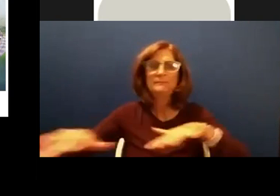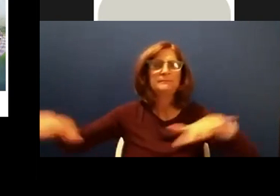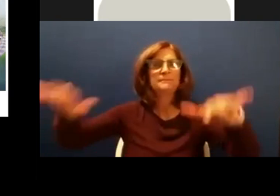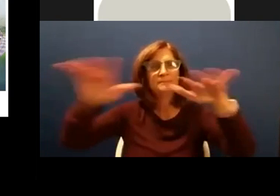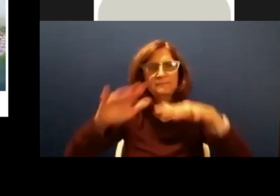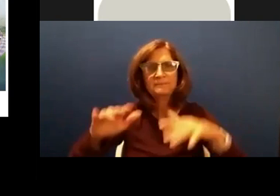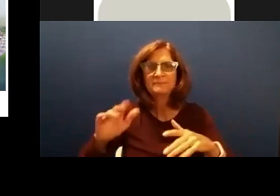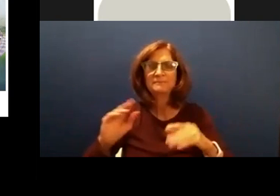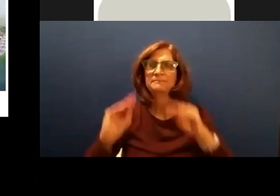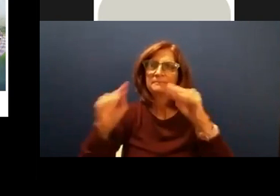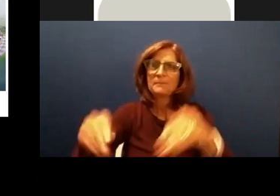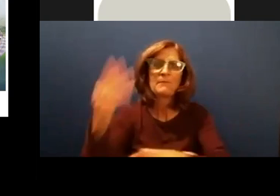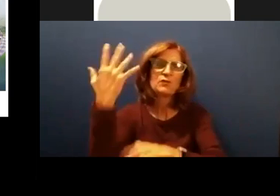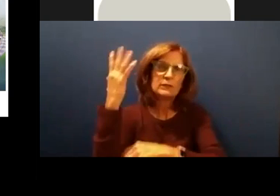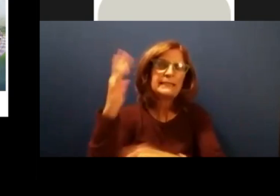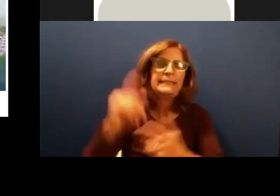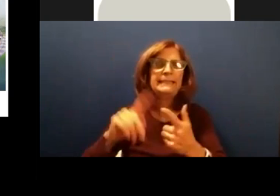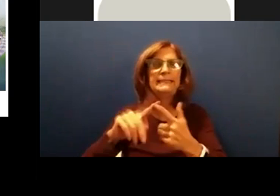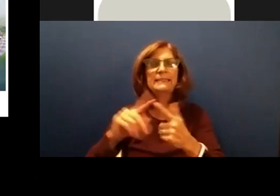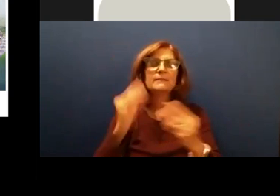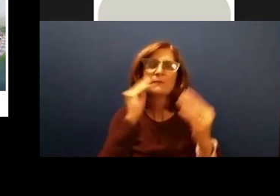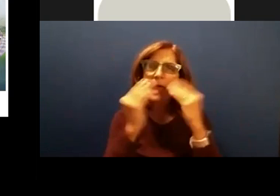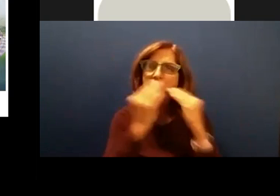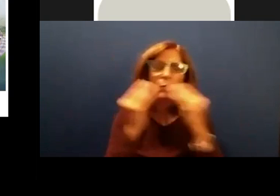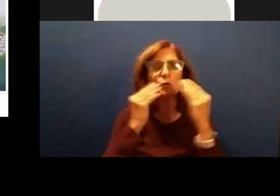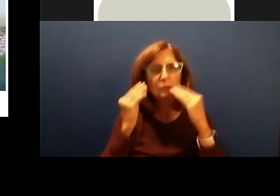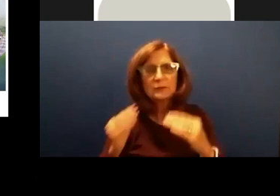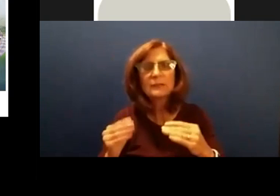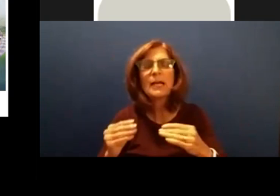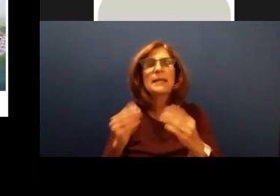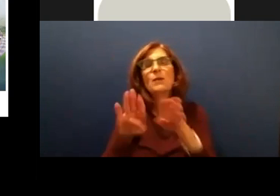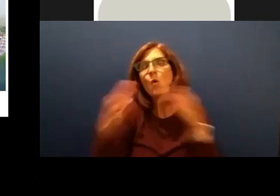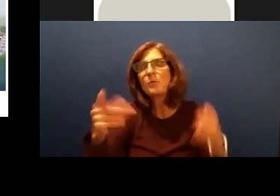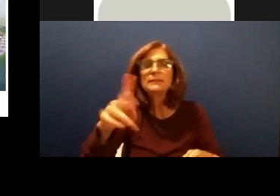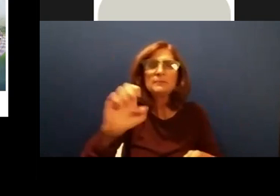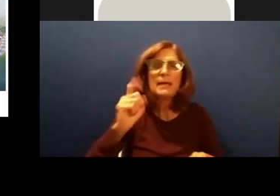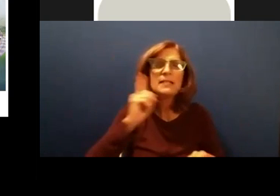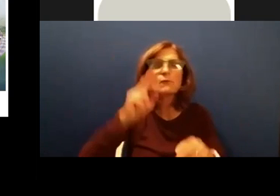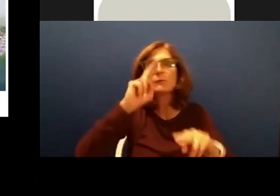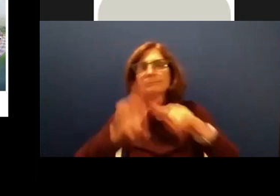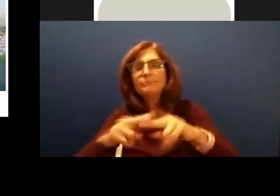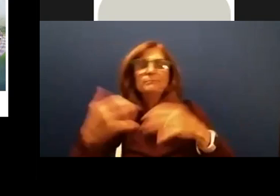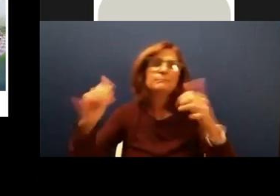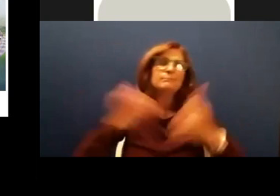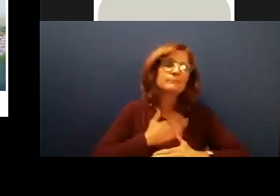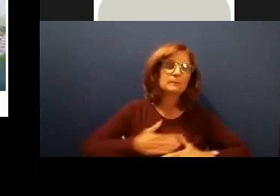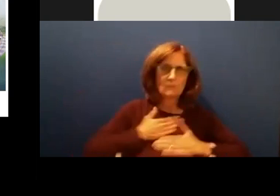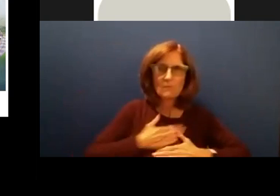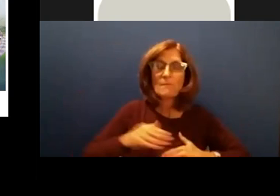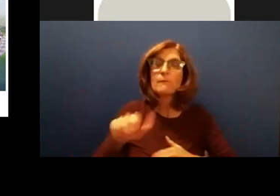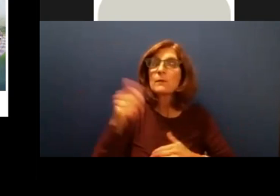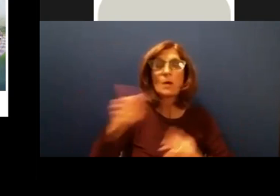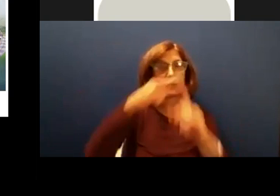We'll be planting trees, shrubs, perennials, and have some open lawn space for recreation. Other amenities